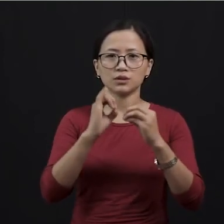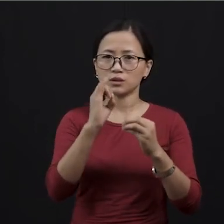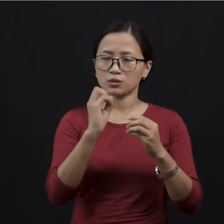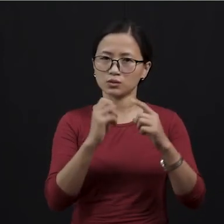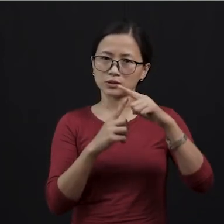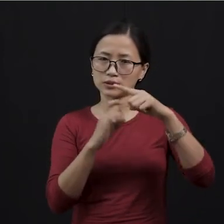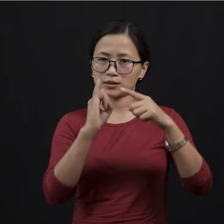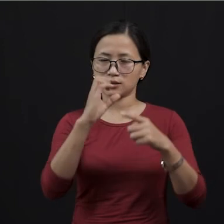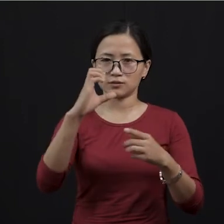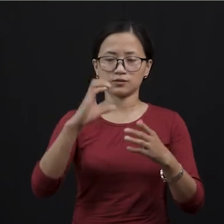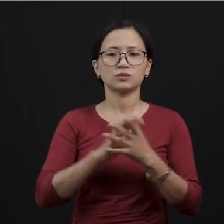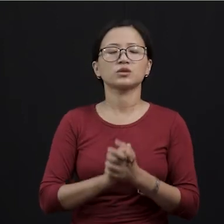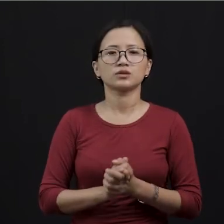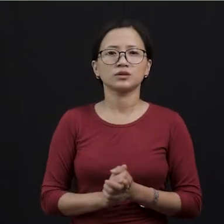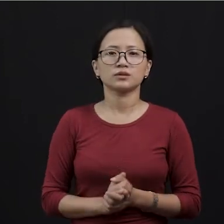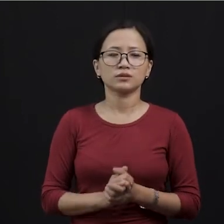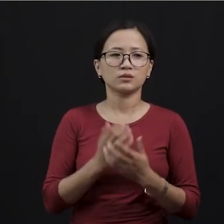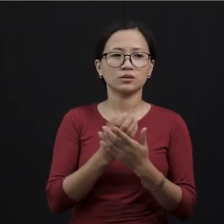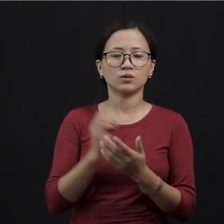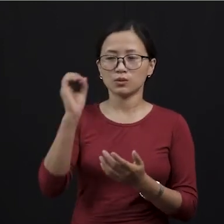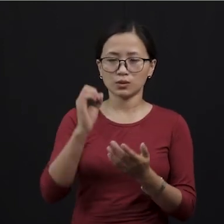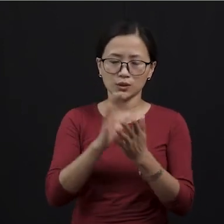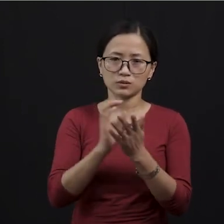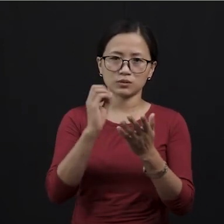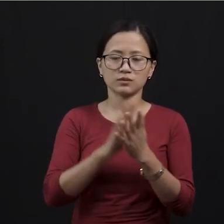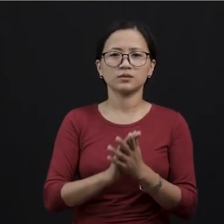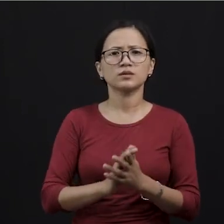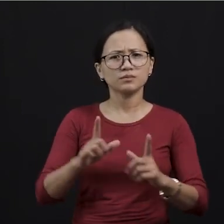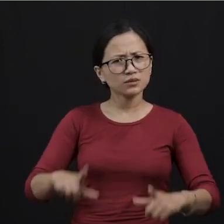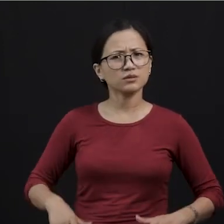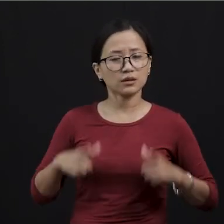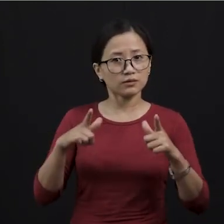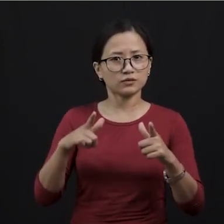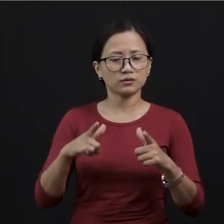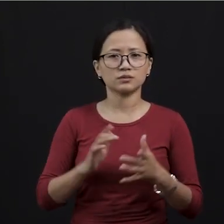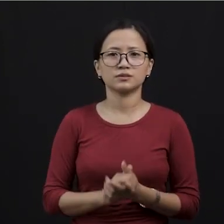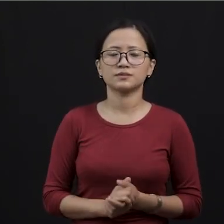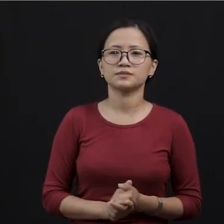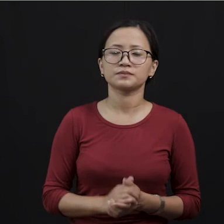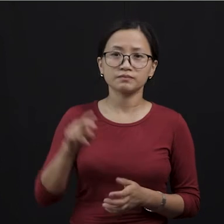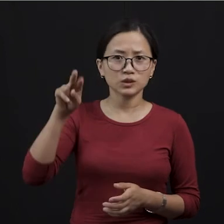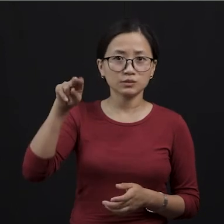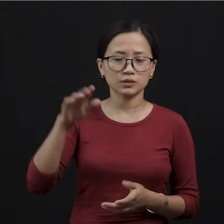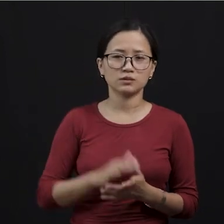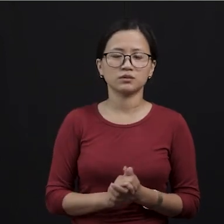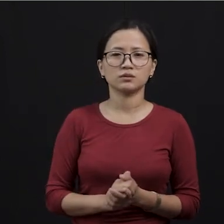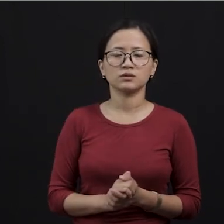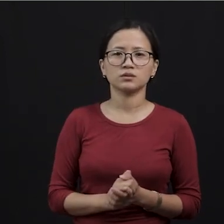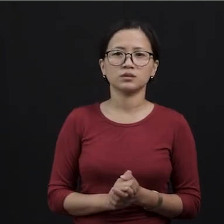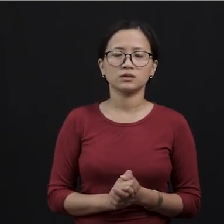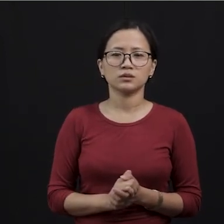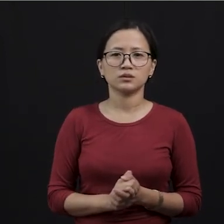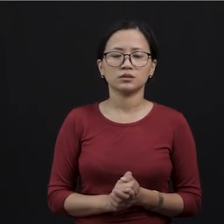biotic. Bio means life, okay? Bio, the meaning of bio means life. So biotic means living, isn't it? So